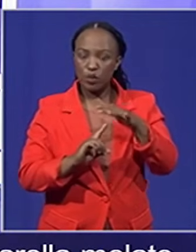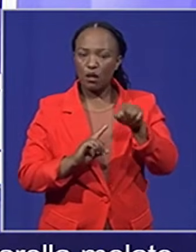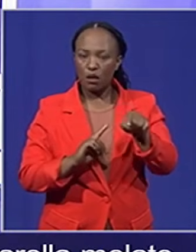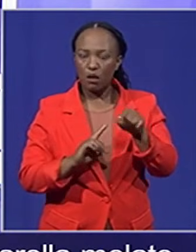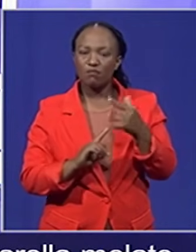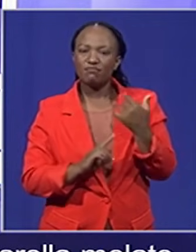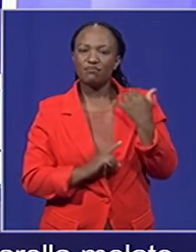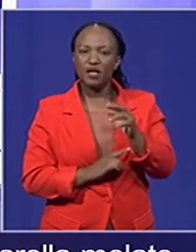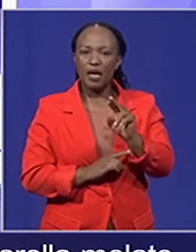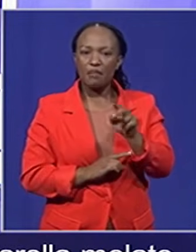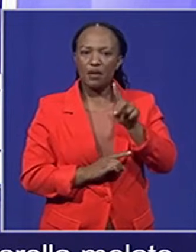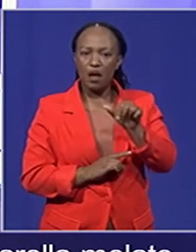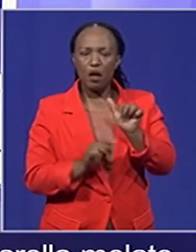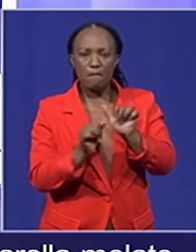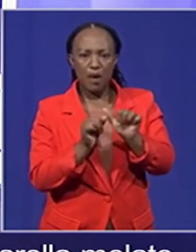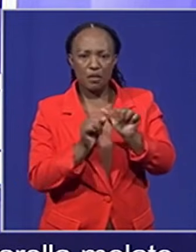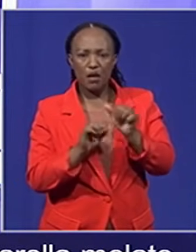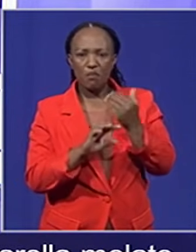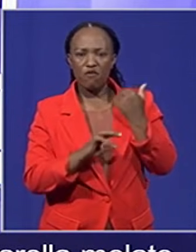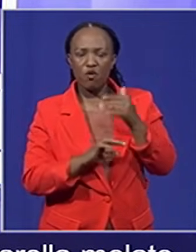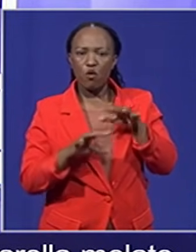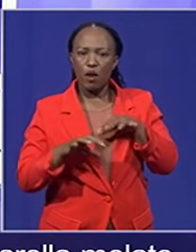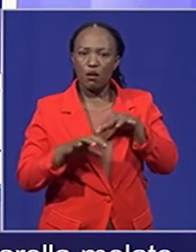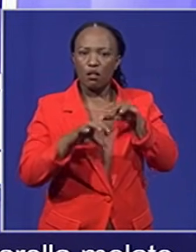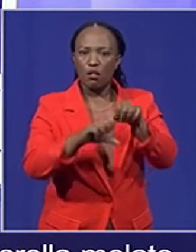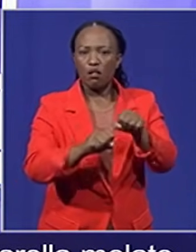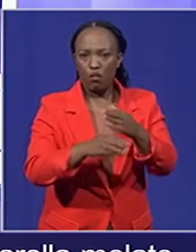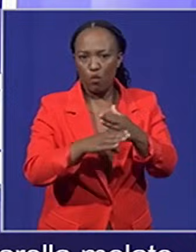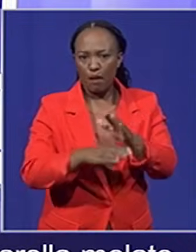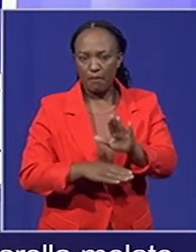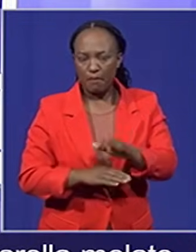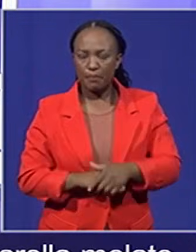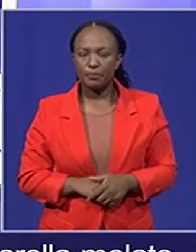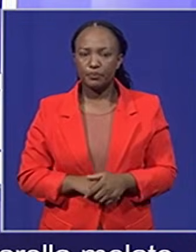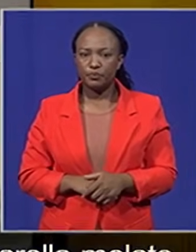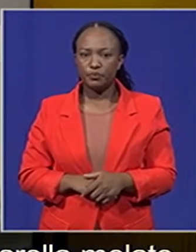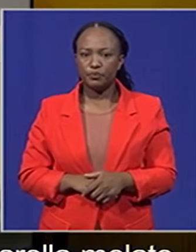nako yeo a thwetšwego dikantorong ka ngwaga wa 2019.